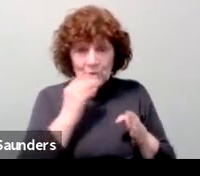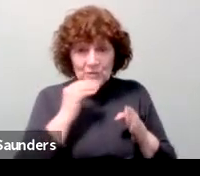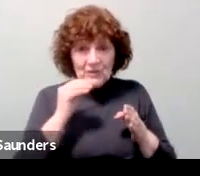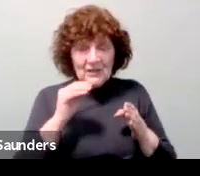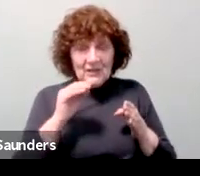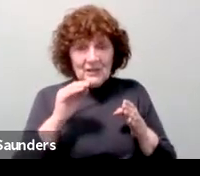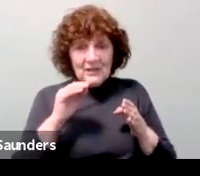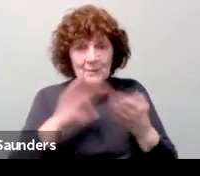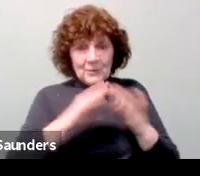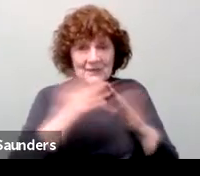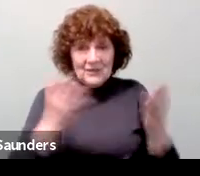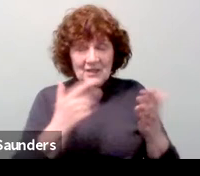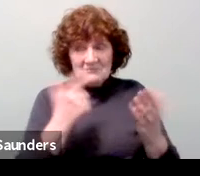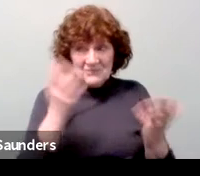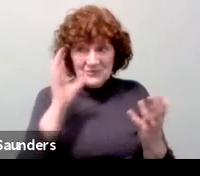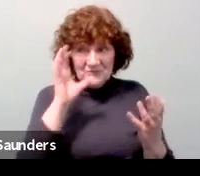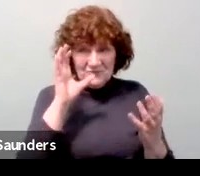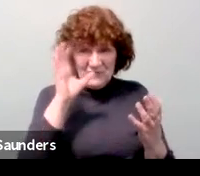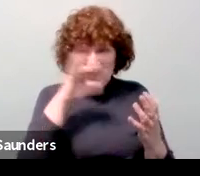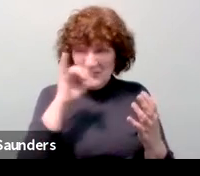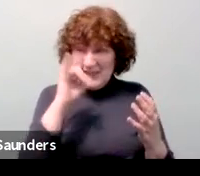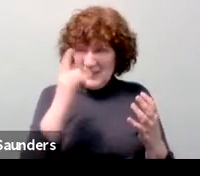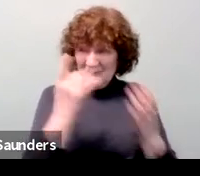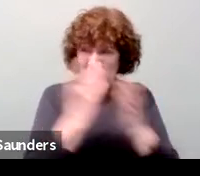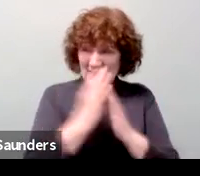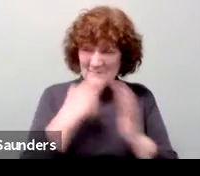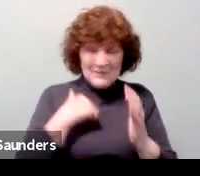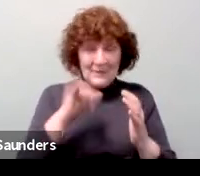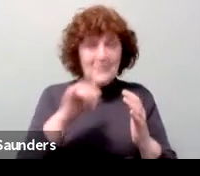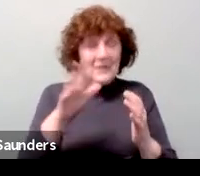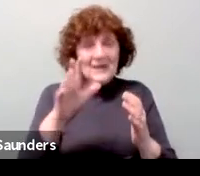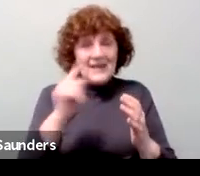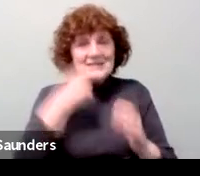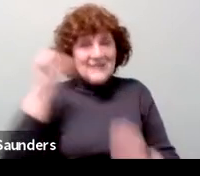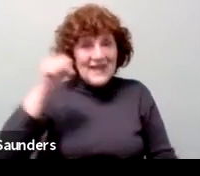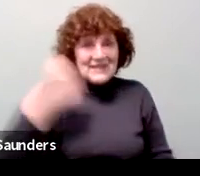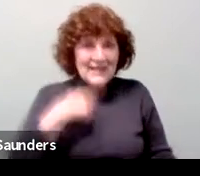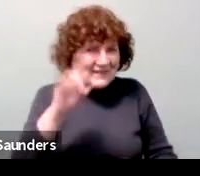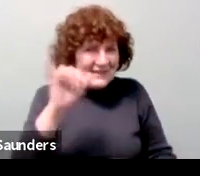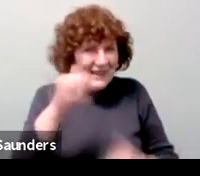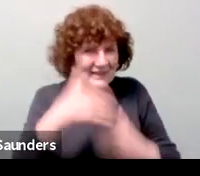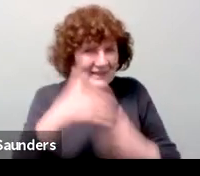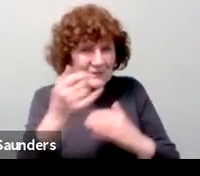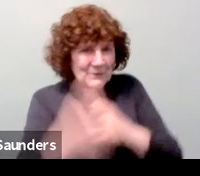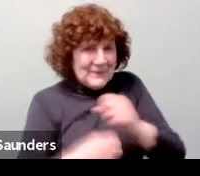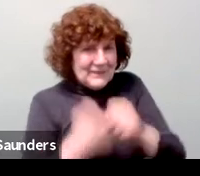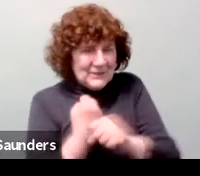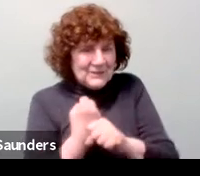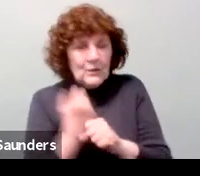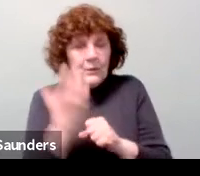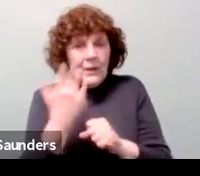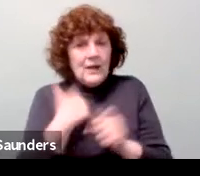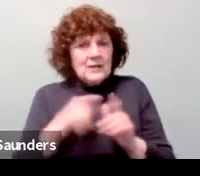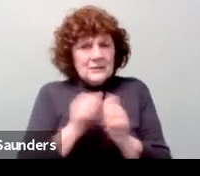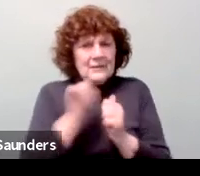but I said yes, and it was a role that I served in for the next few years. But the reason that I start there is